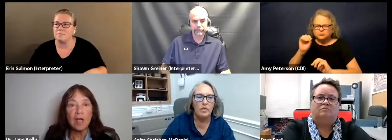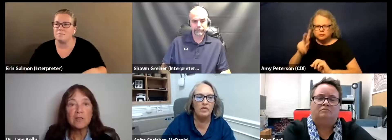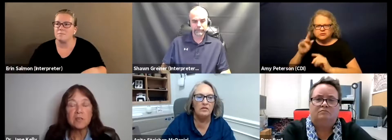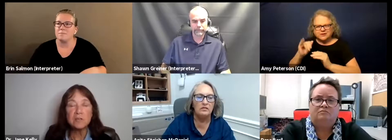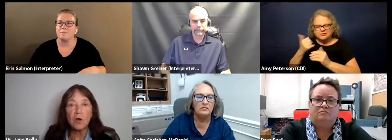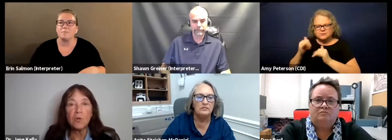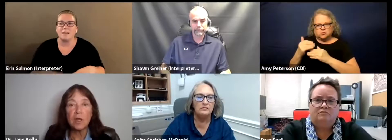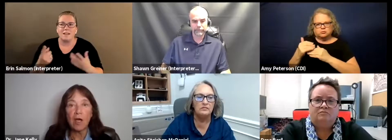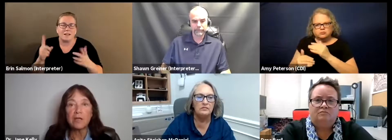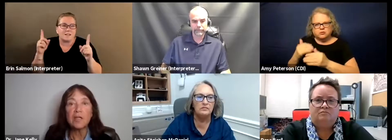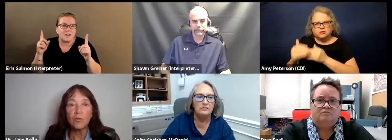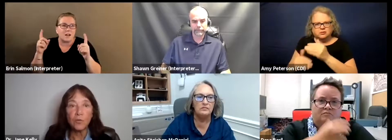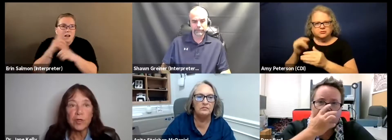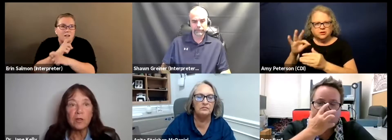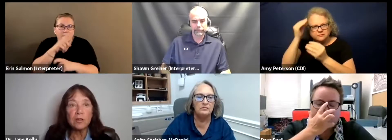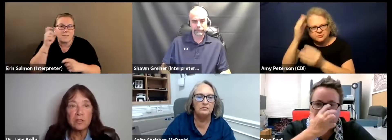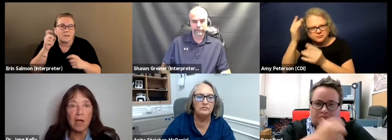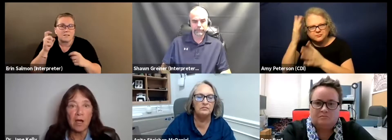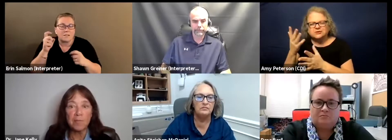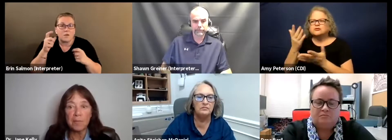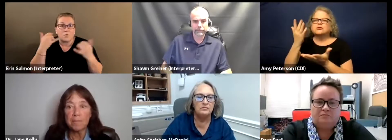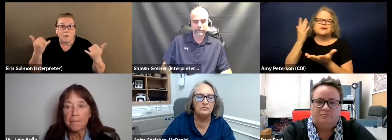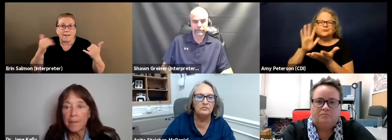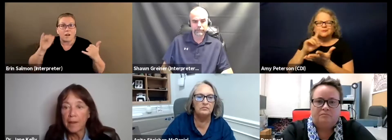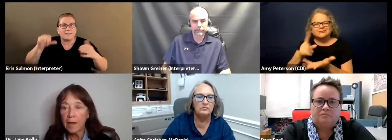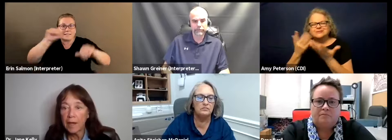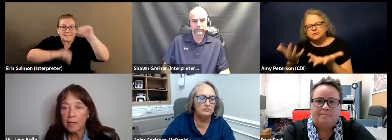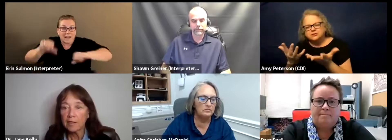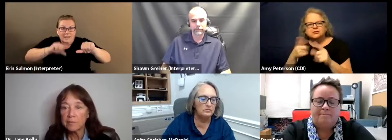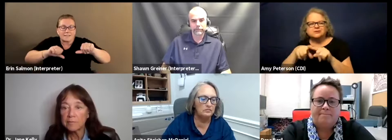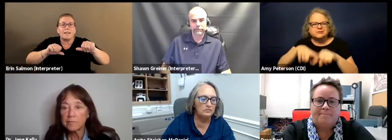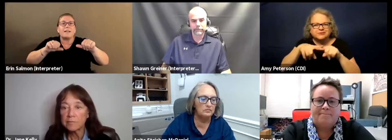the science is going on in real time.